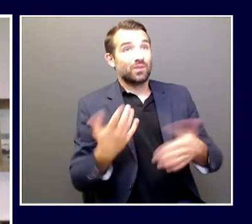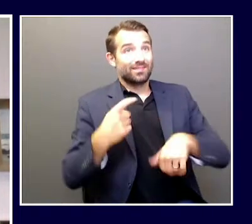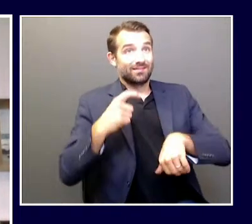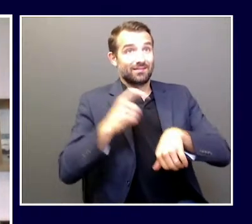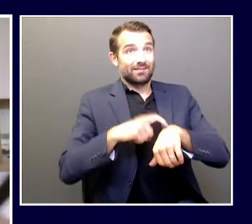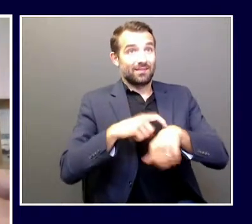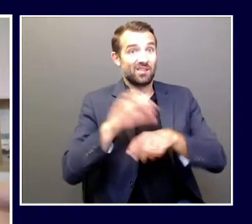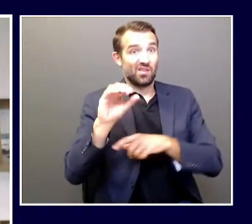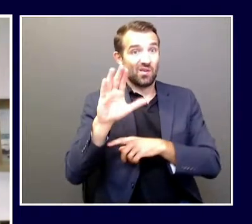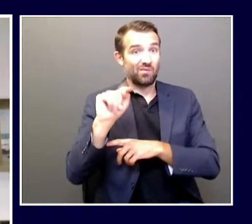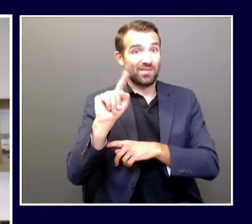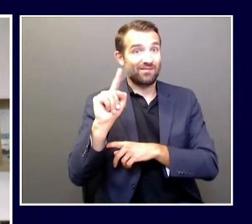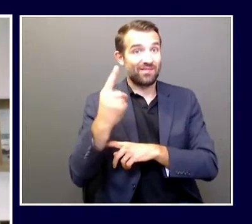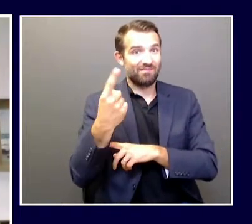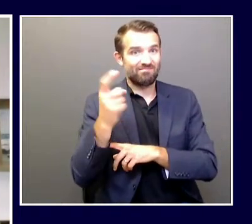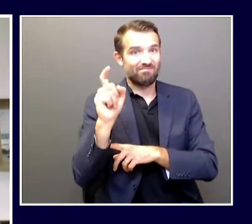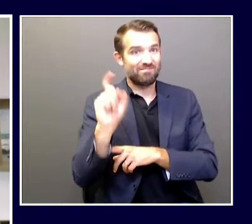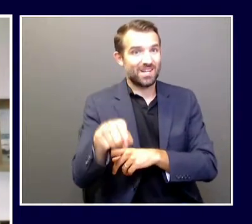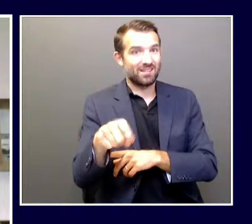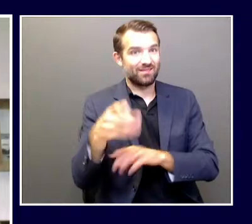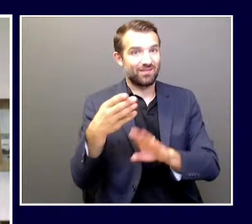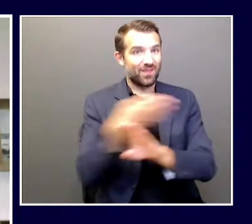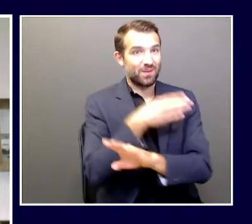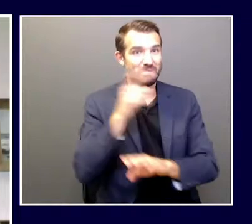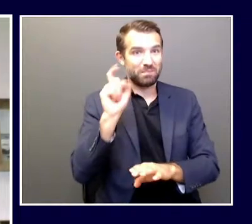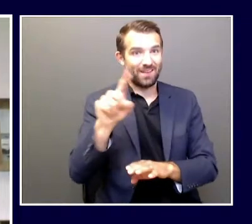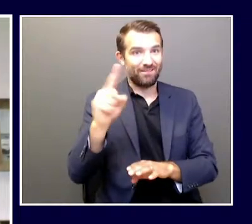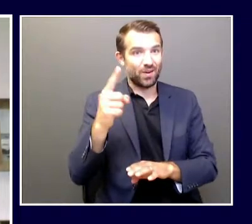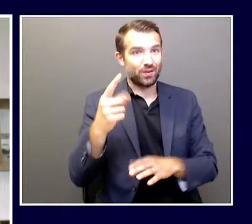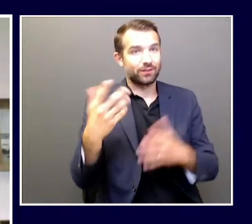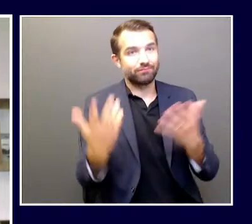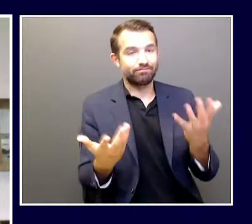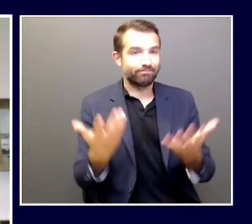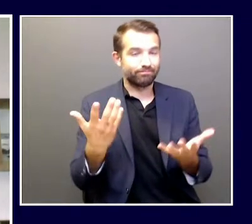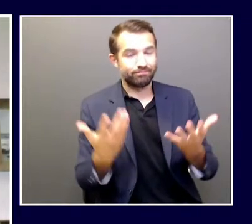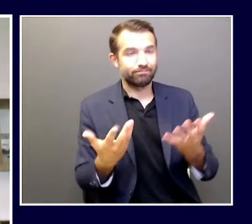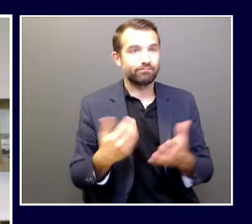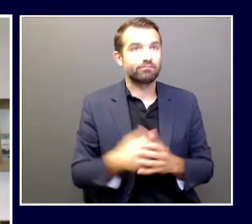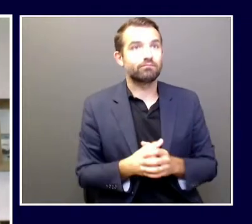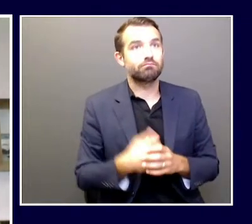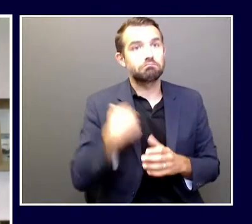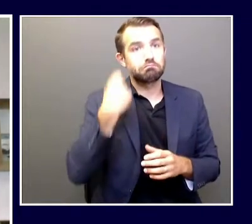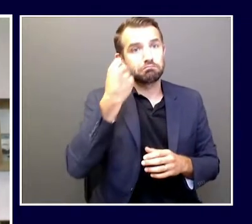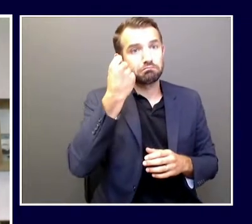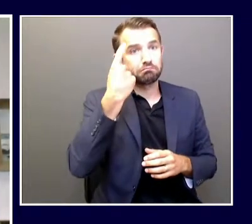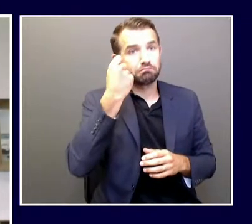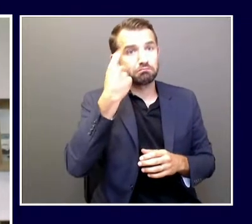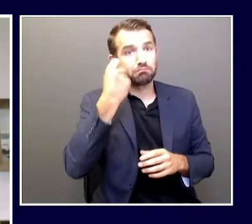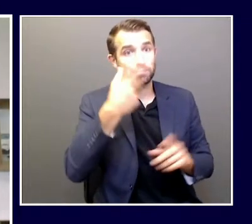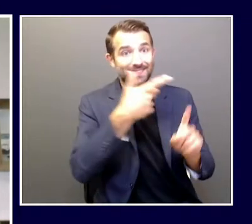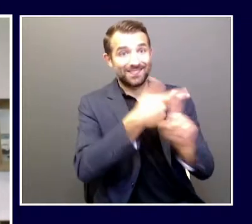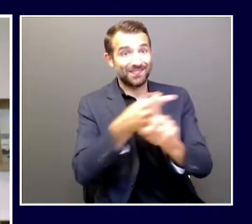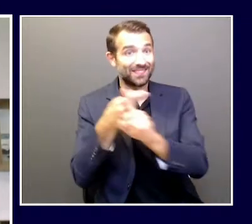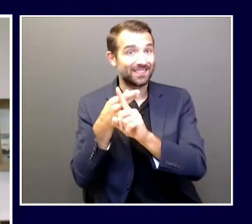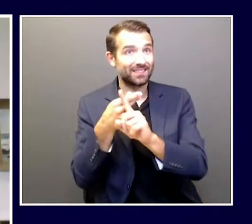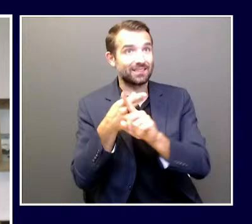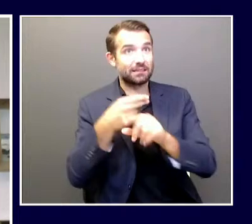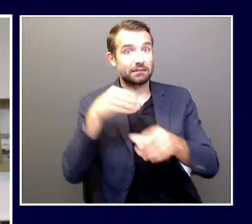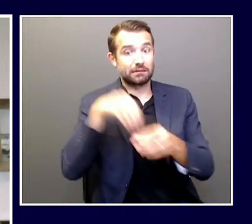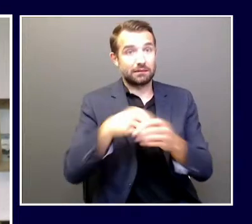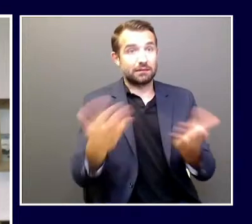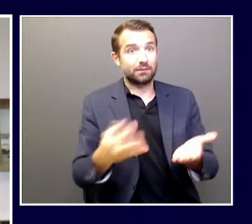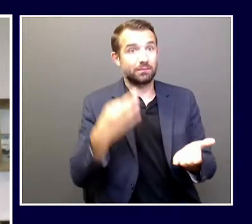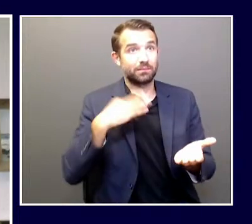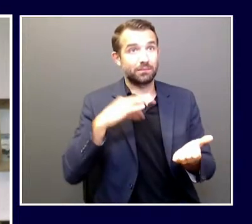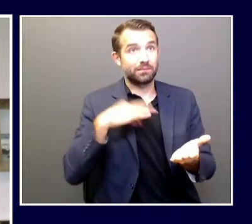important to note, vaccines in Maine, COVID-19 vaccines in Maine, are free, easy to obtain,